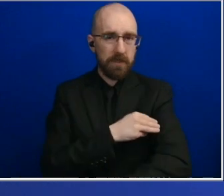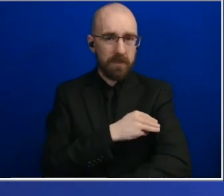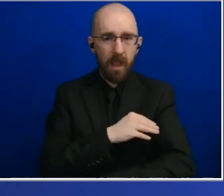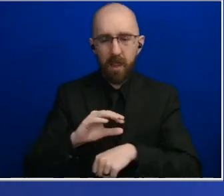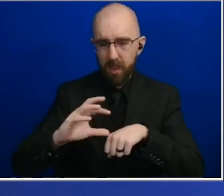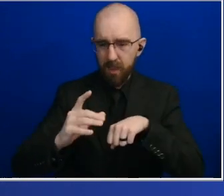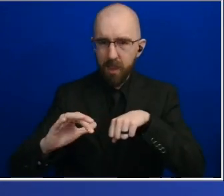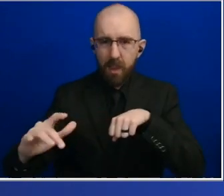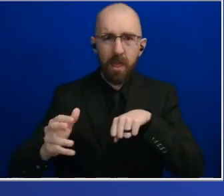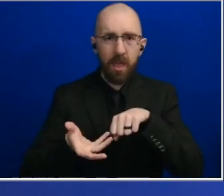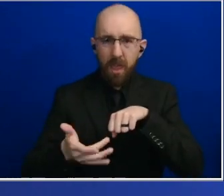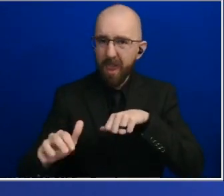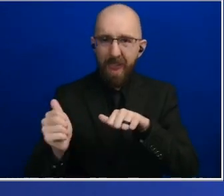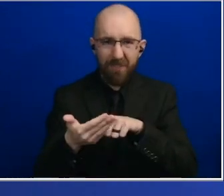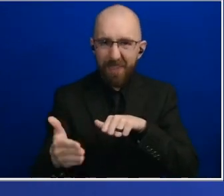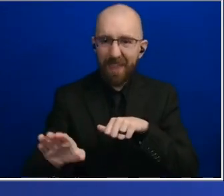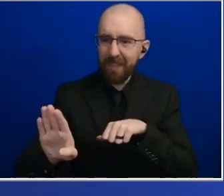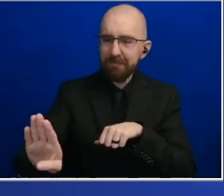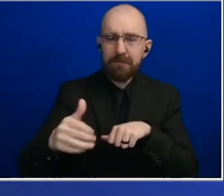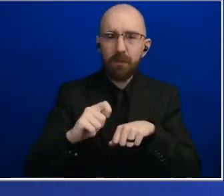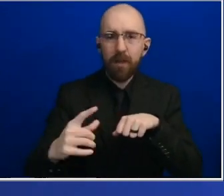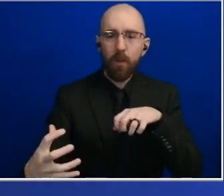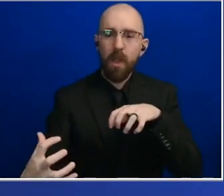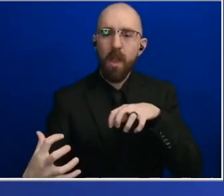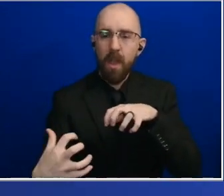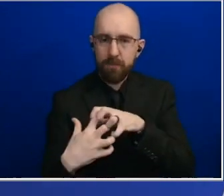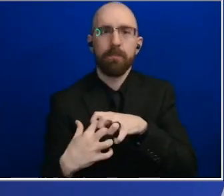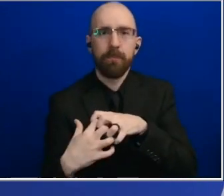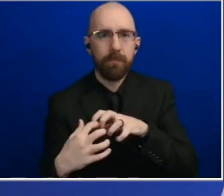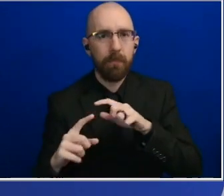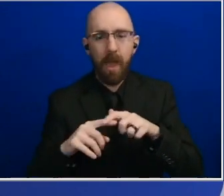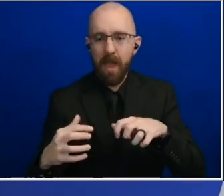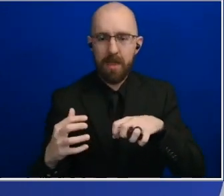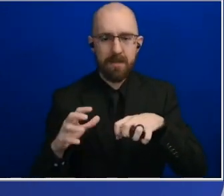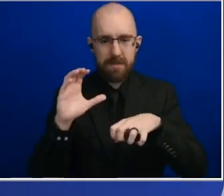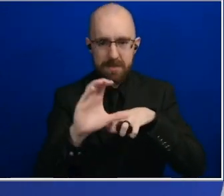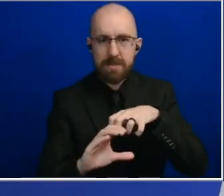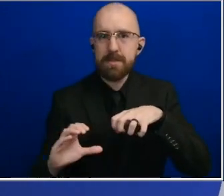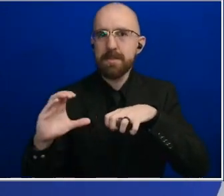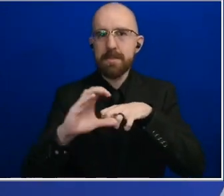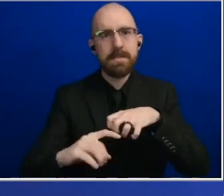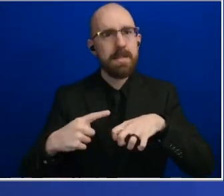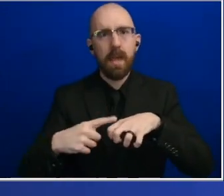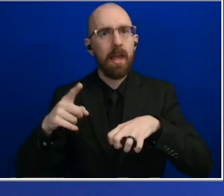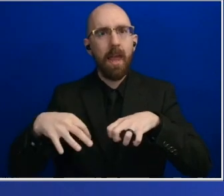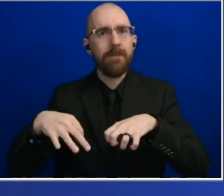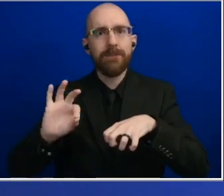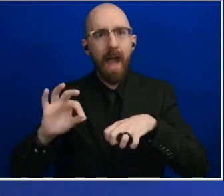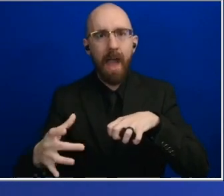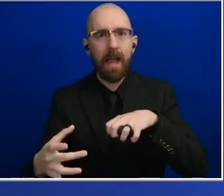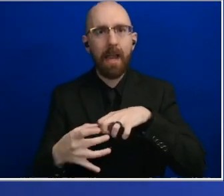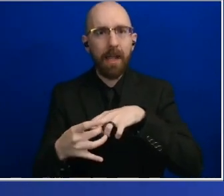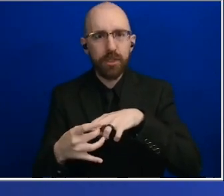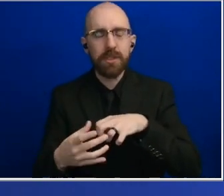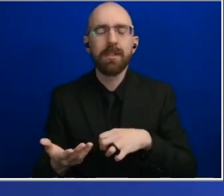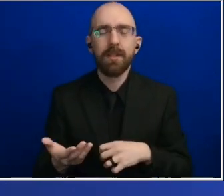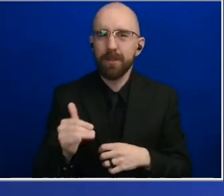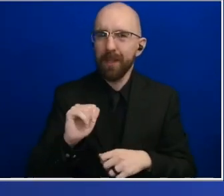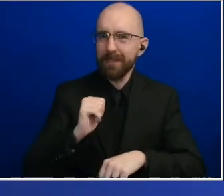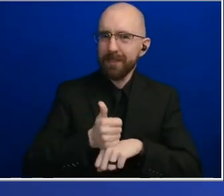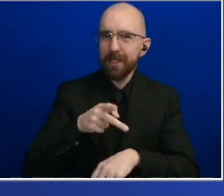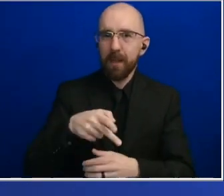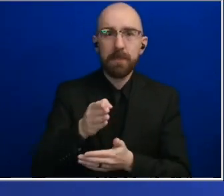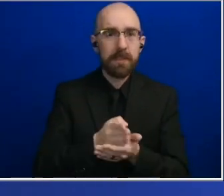hoping to find its target, but it just can't. Mm-hmm. And that sets up kind of, in some patients, can set up